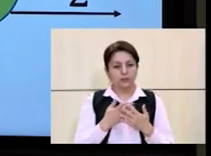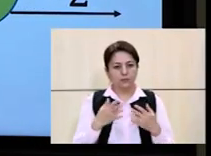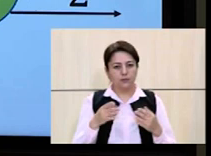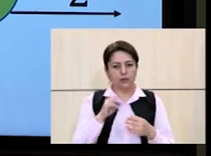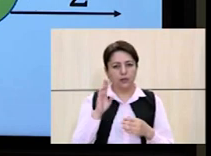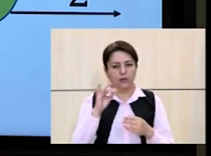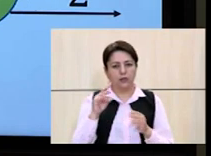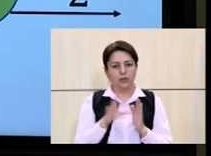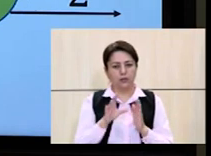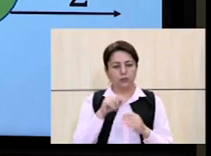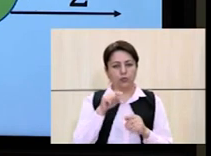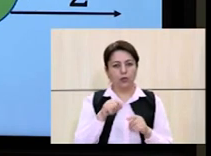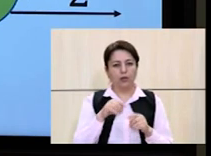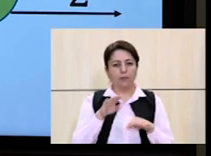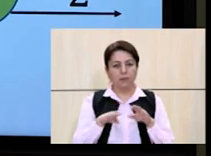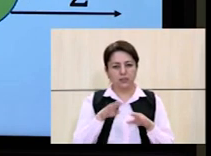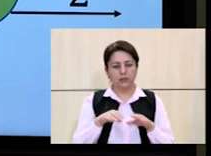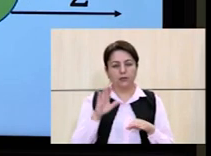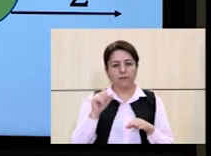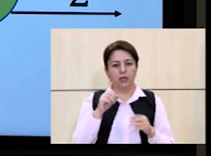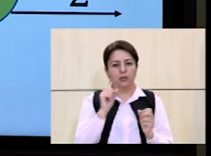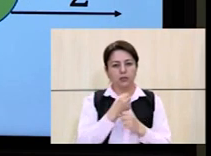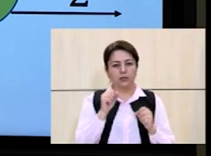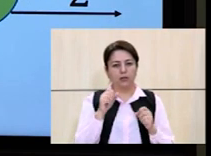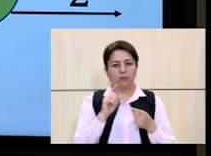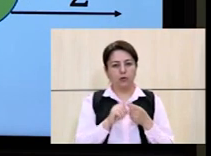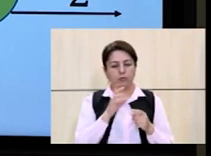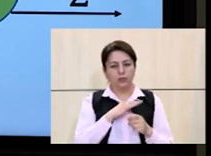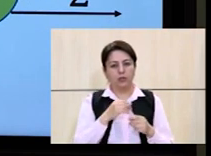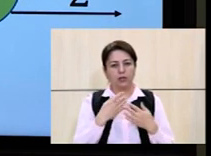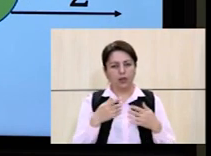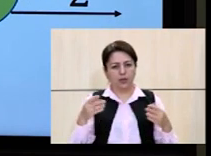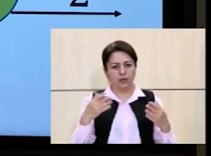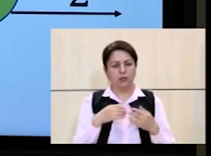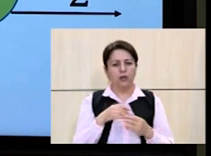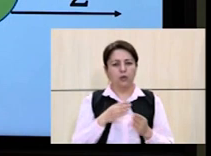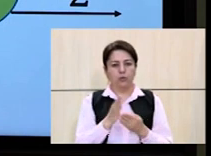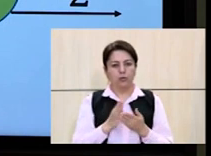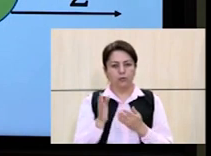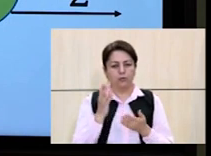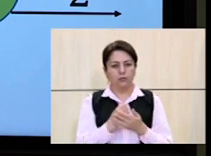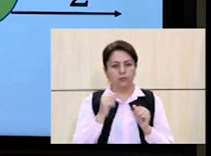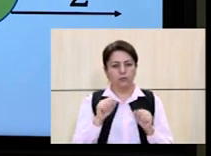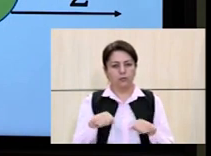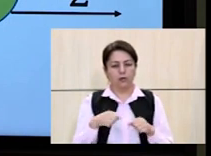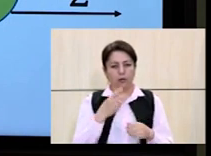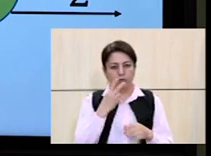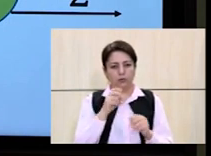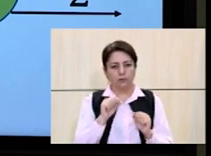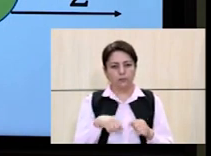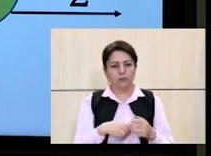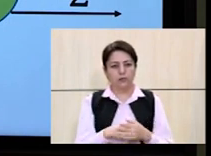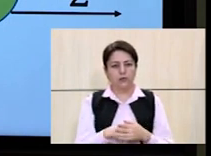kinetik energiyasi uning massasi va tezligiga bog'liqligini turli usullar yordamida aniqlashimiz mumkin yoki ko'rib chiqishimiz